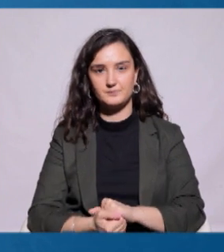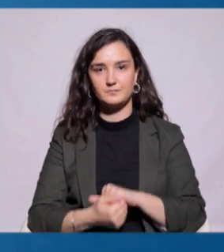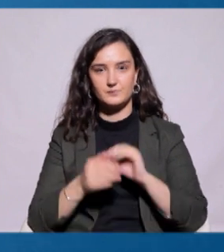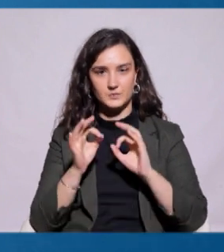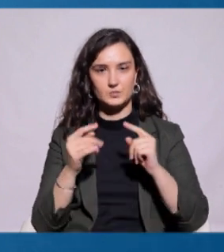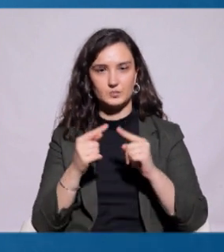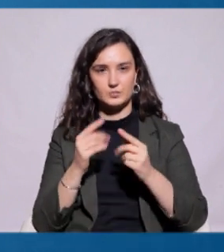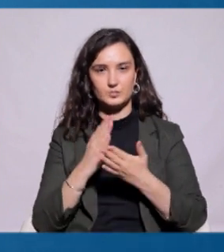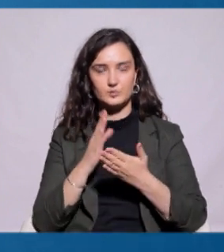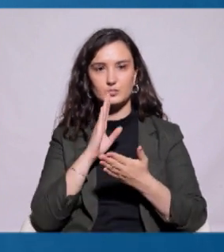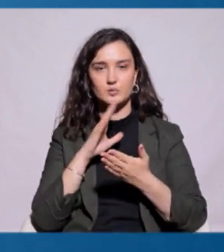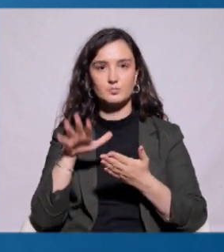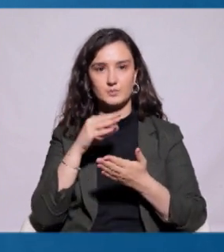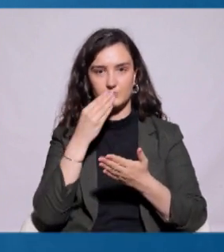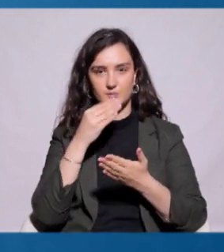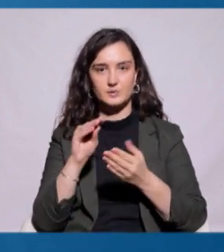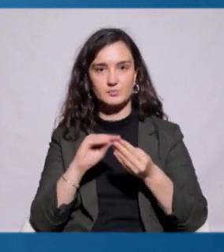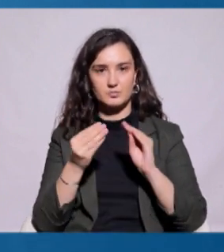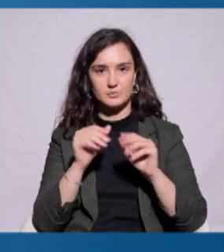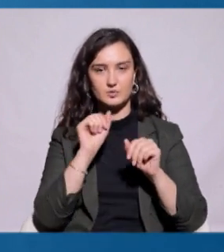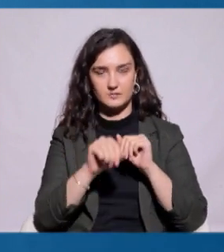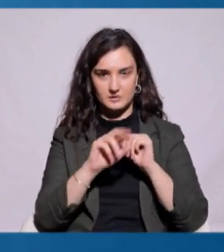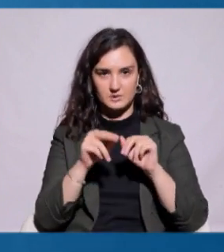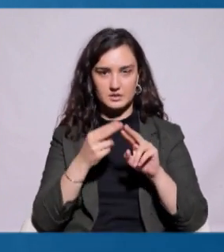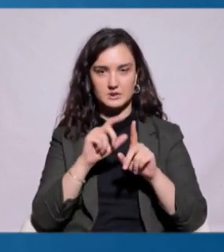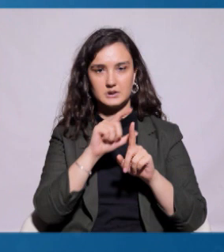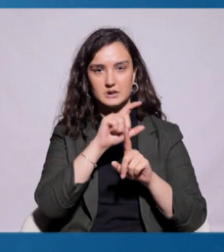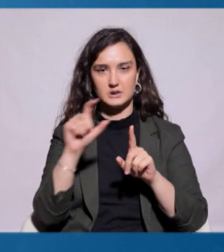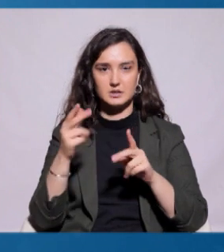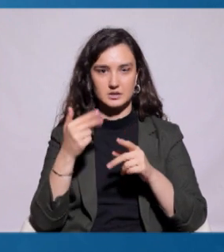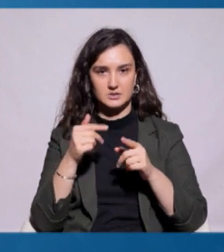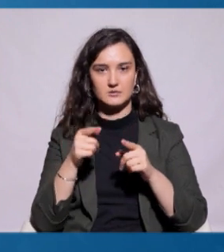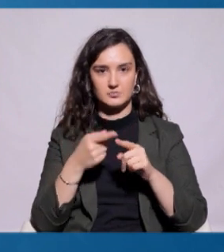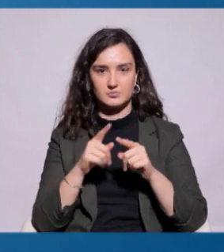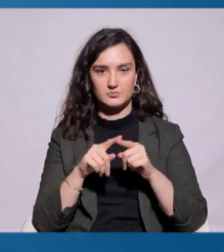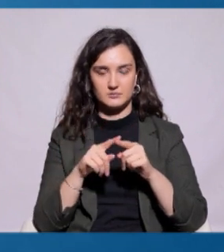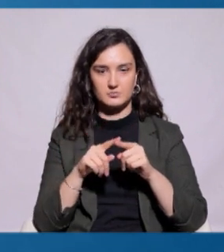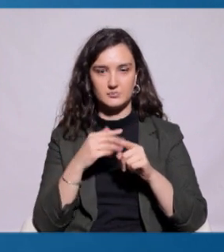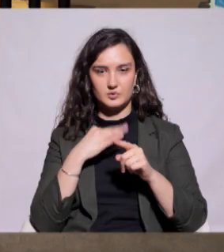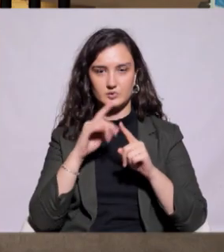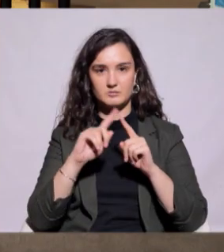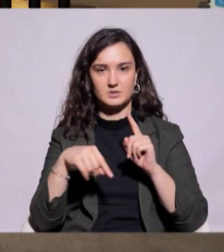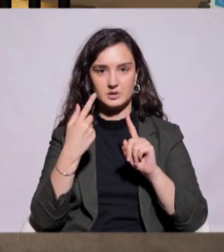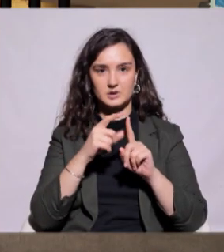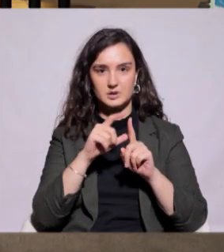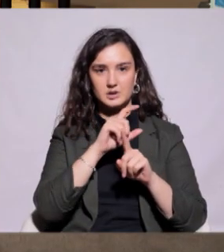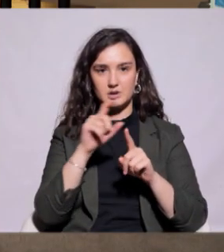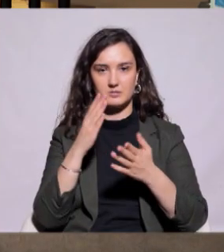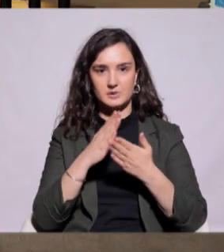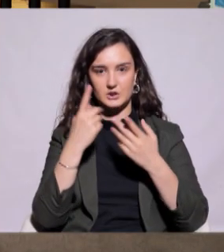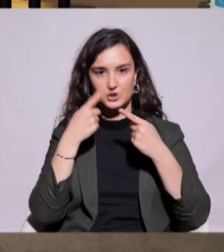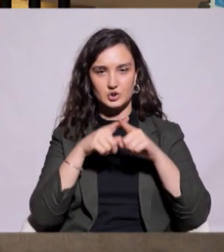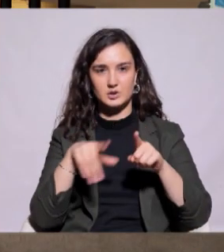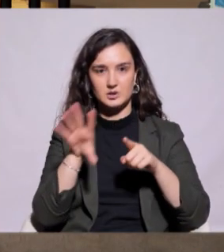Mr. Carter. Women are the best problem solvers, and this sentence is false. Our next sentence is,